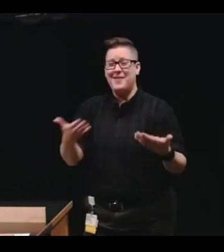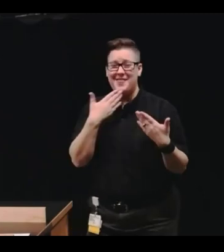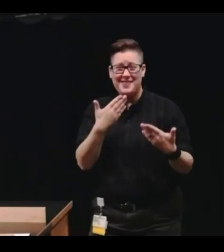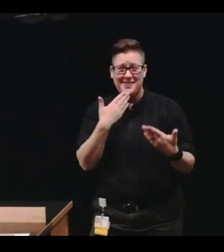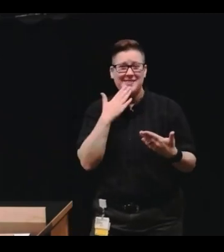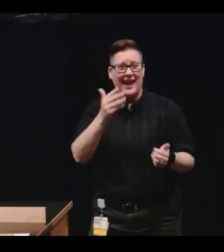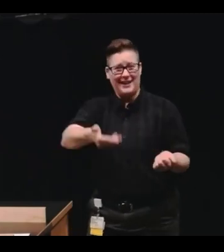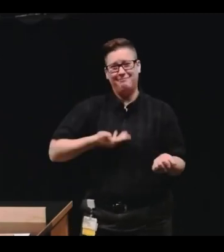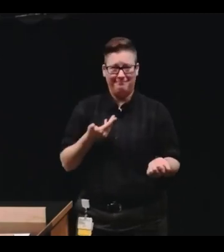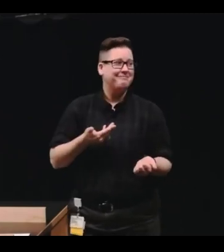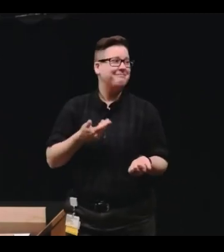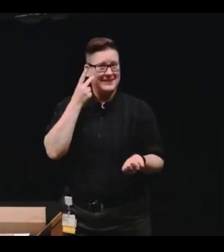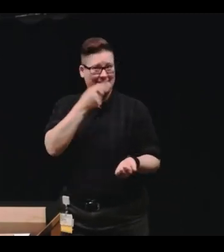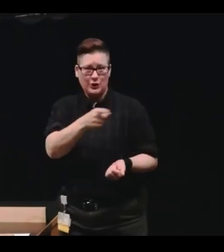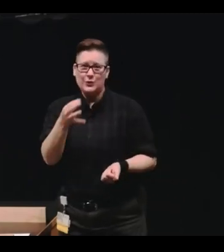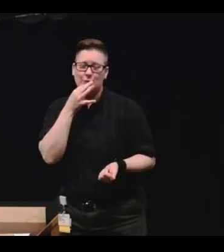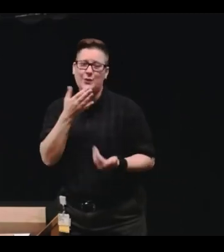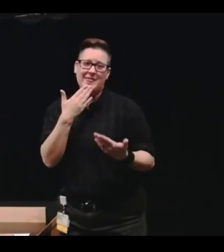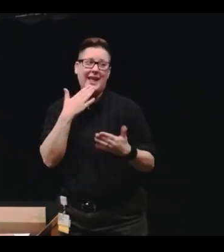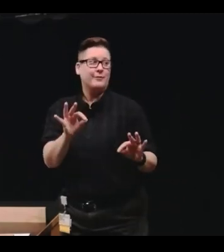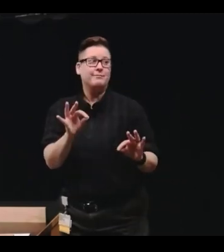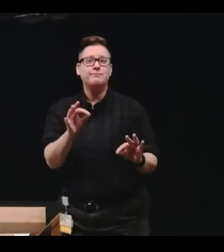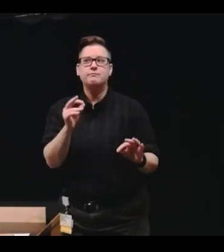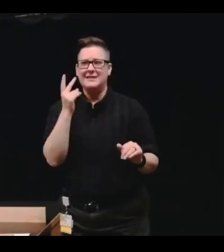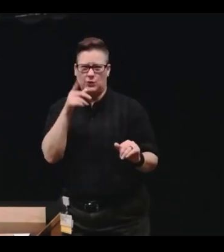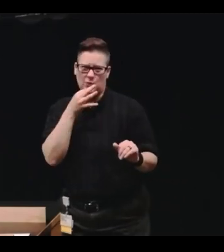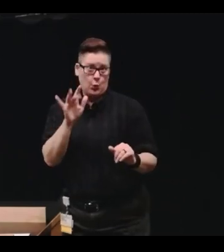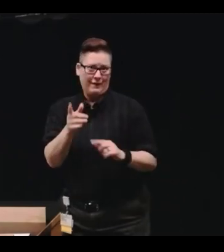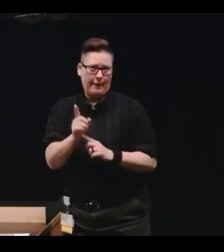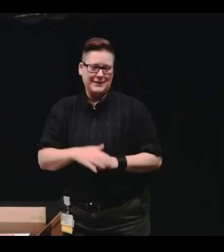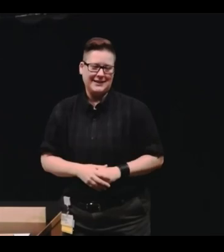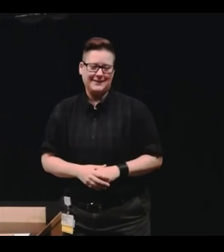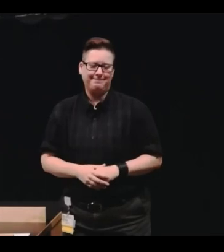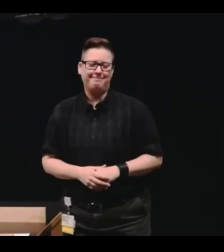you very much. Thanks for the invitation, and kudos to you all for your great work. I'll see you all in about 25 minutes.